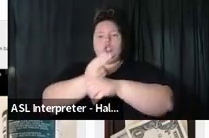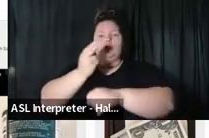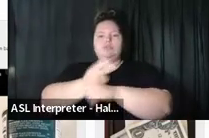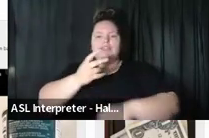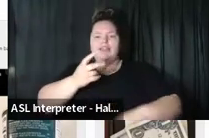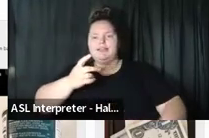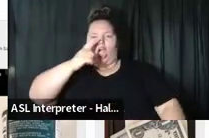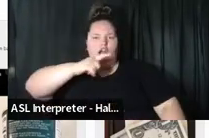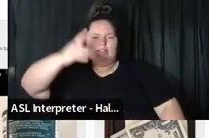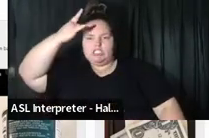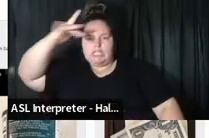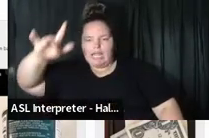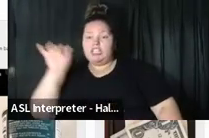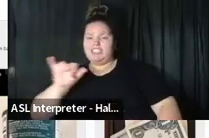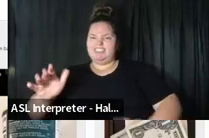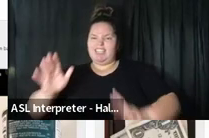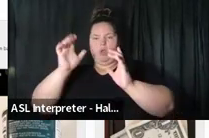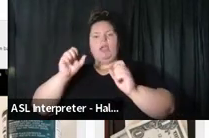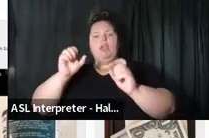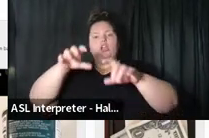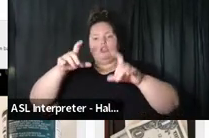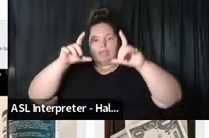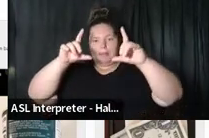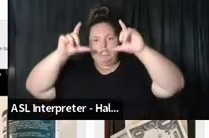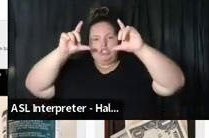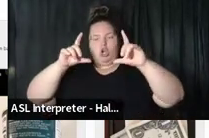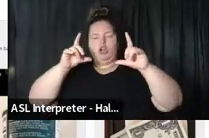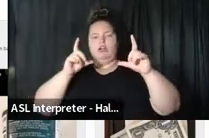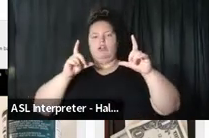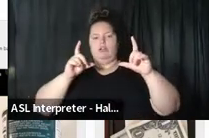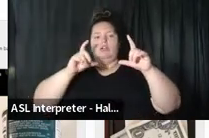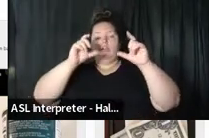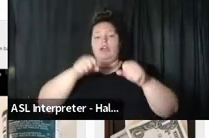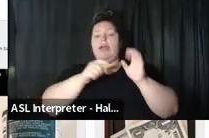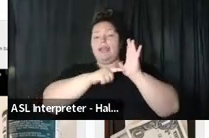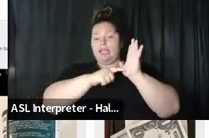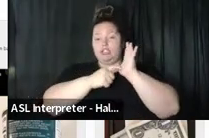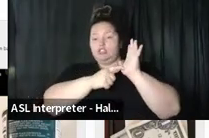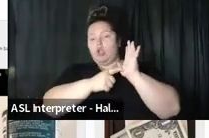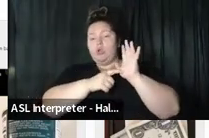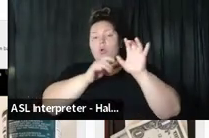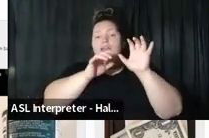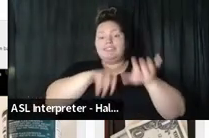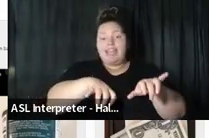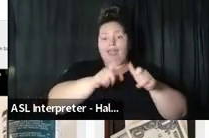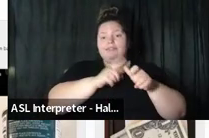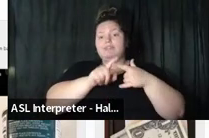in the same way, you take a picture and it can show you short text, people, faces,